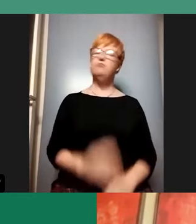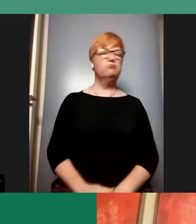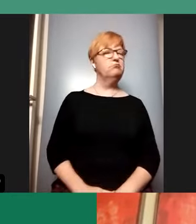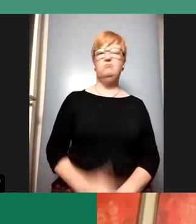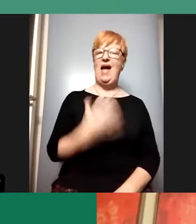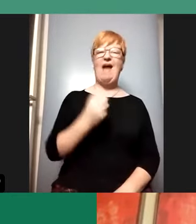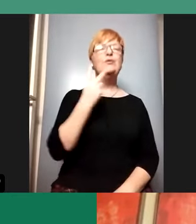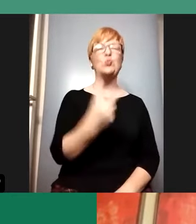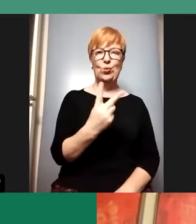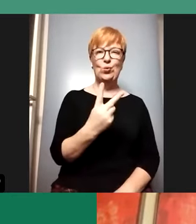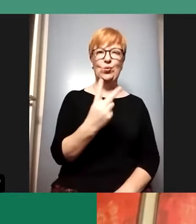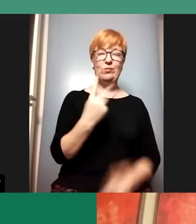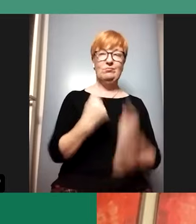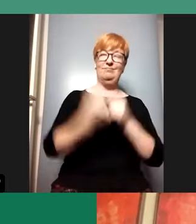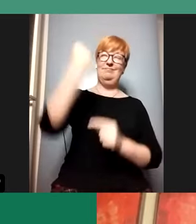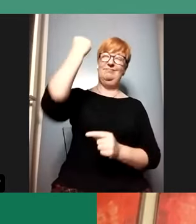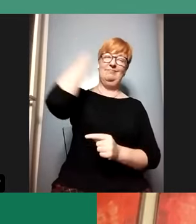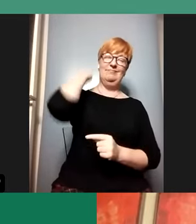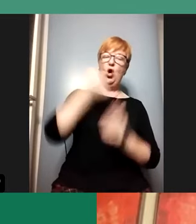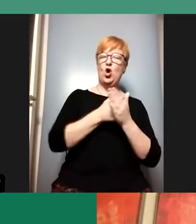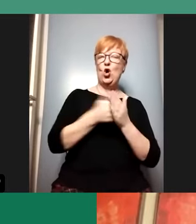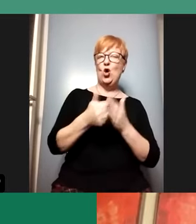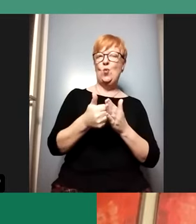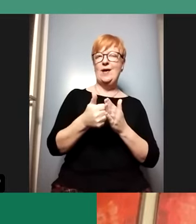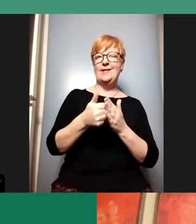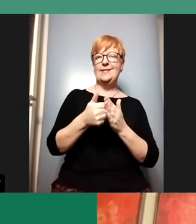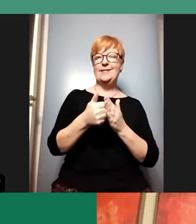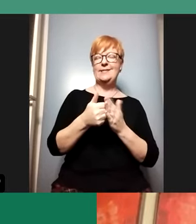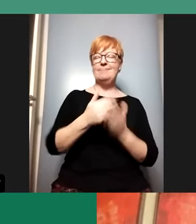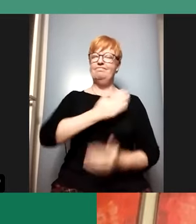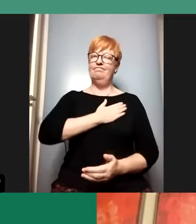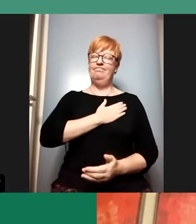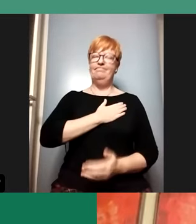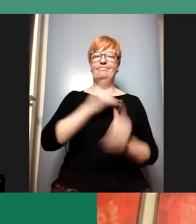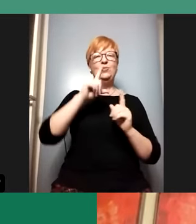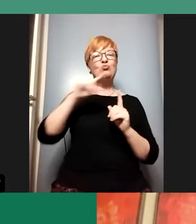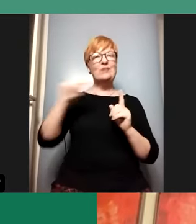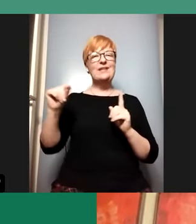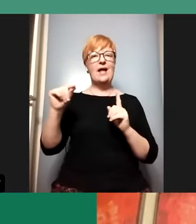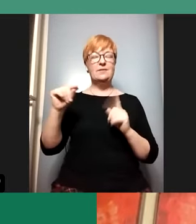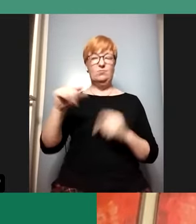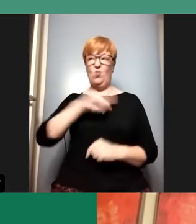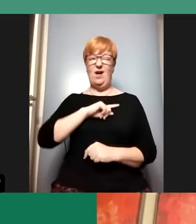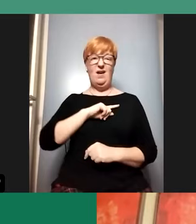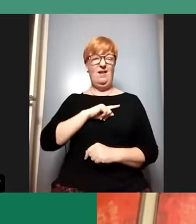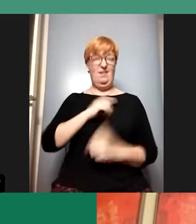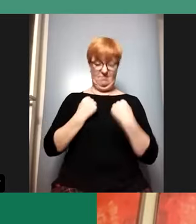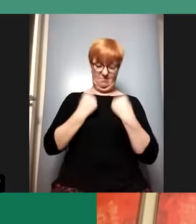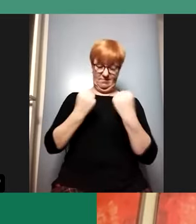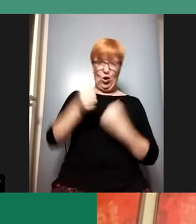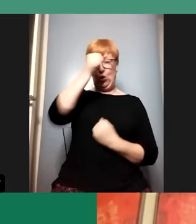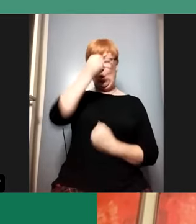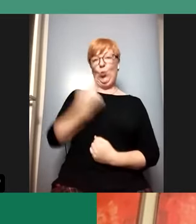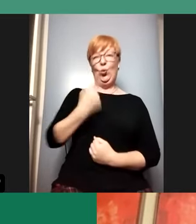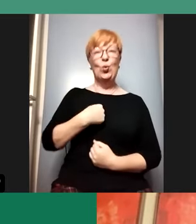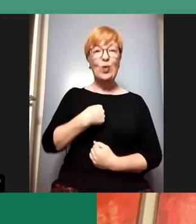that's always in Trinidad. That's always, you know, because that's the first place I knew who I was. So that's always going to be my spiritual